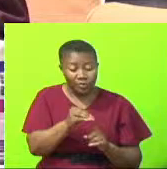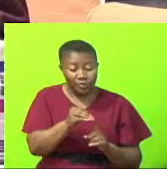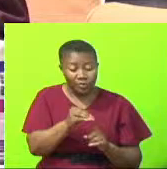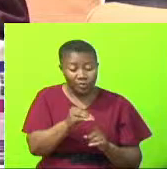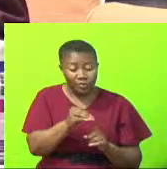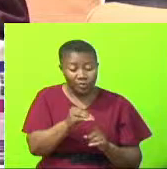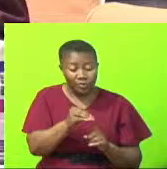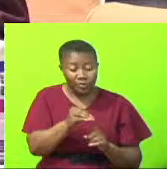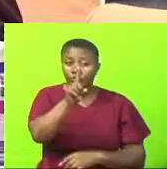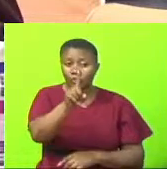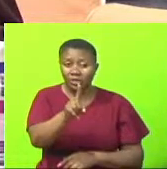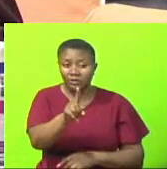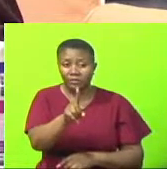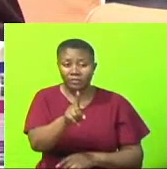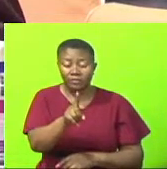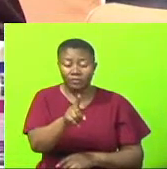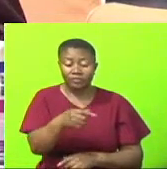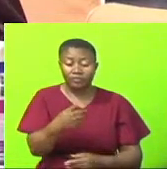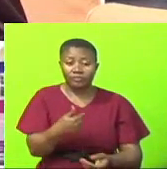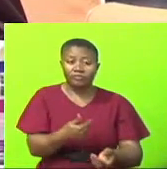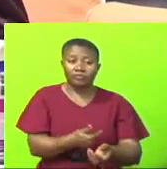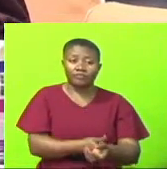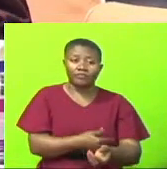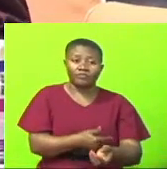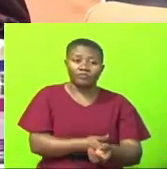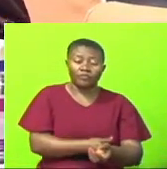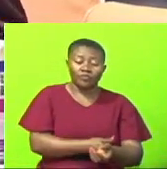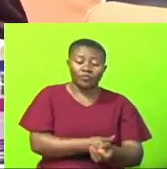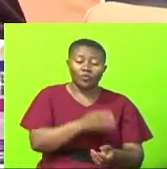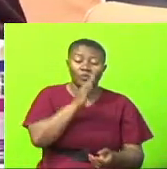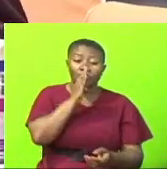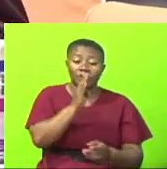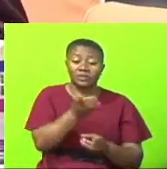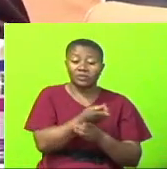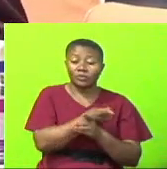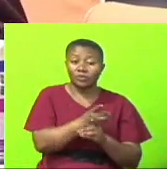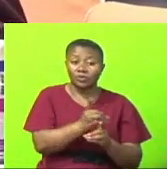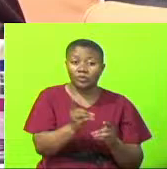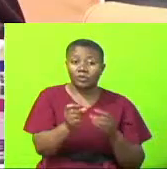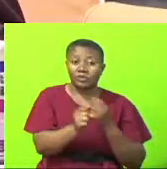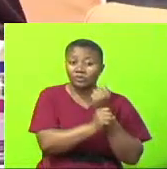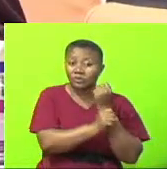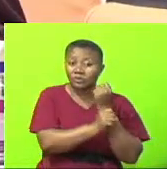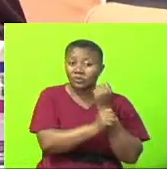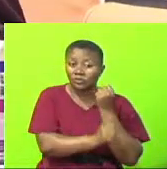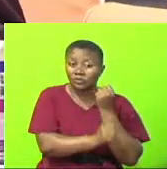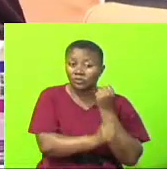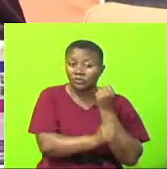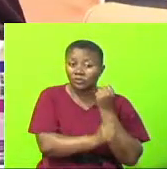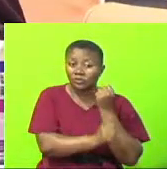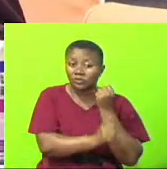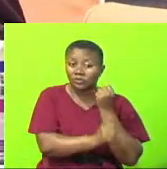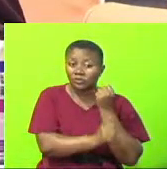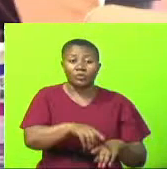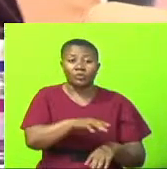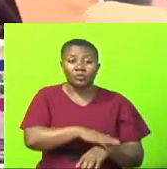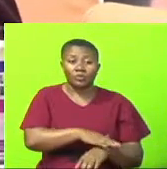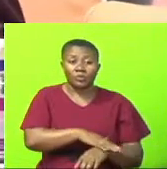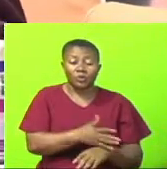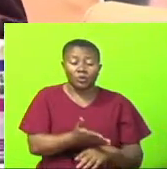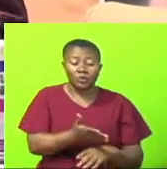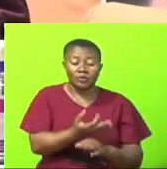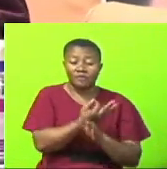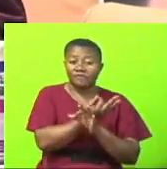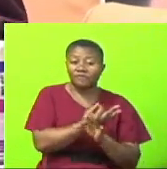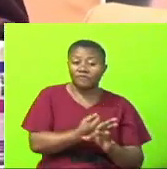quote, "Ghana shall be a democratic state dedicated to the realization of freedom and justice,